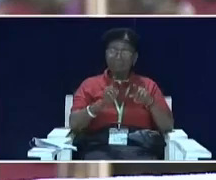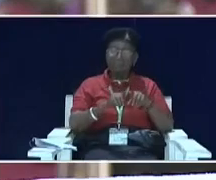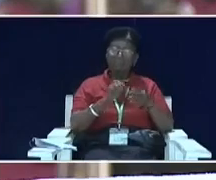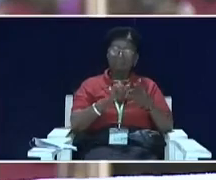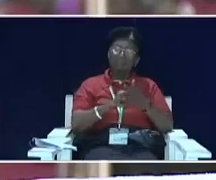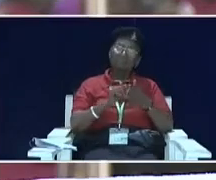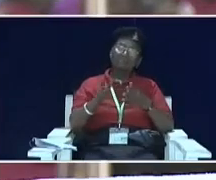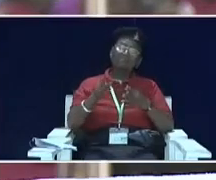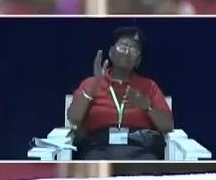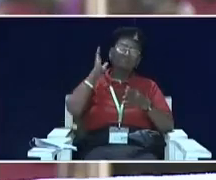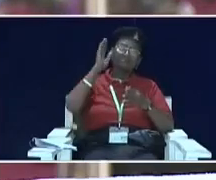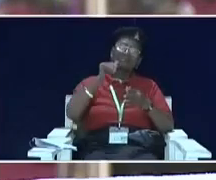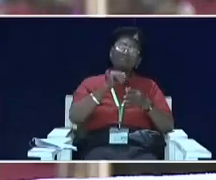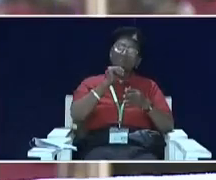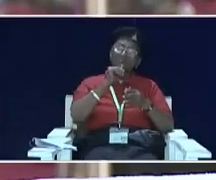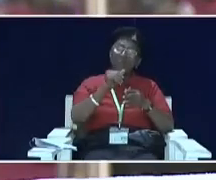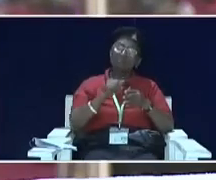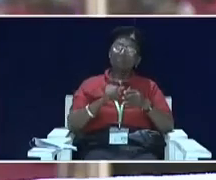Let me conclude.